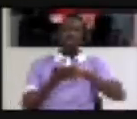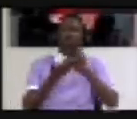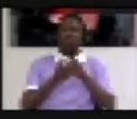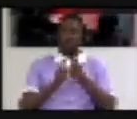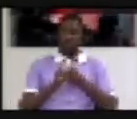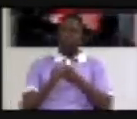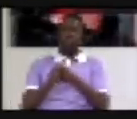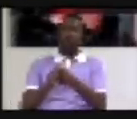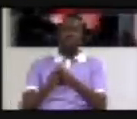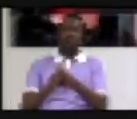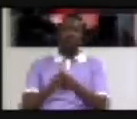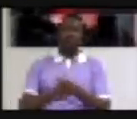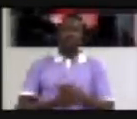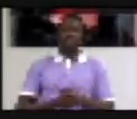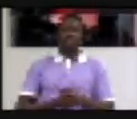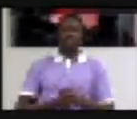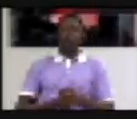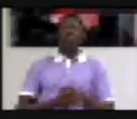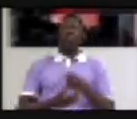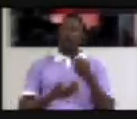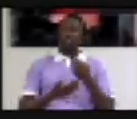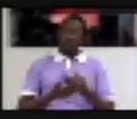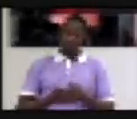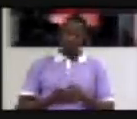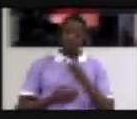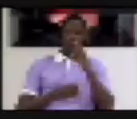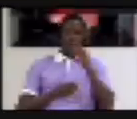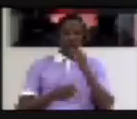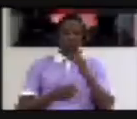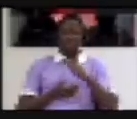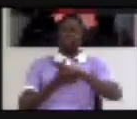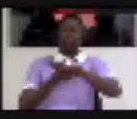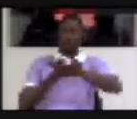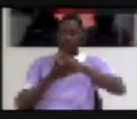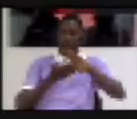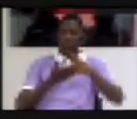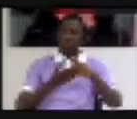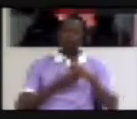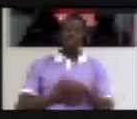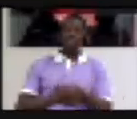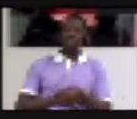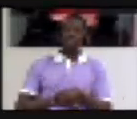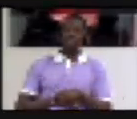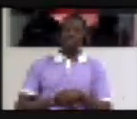Okay. Also speak clearly to the hearing of everyone.